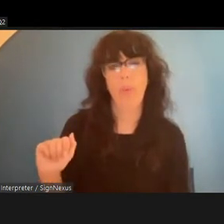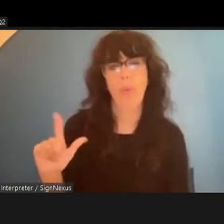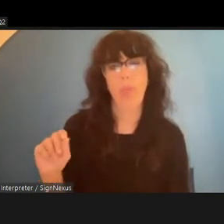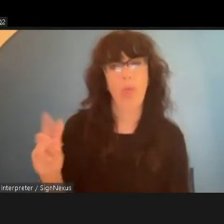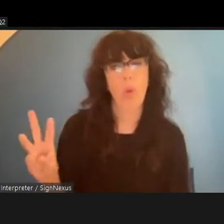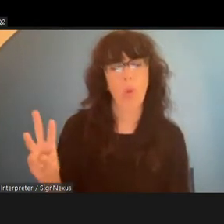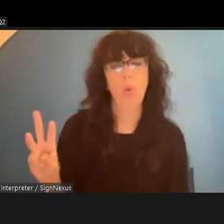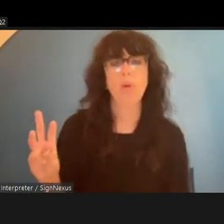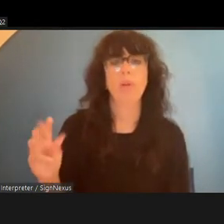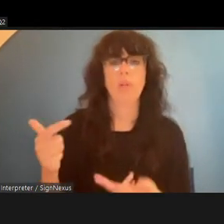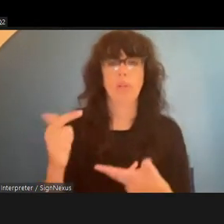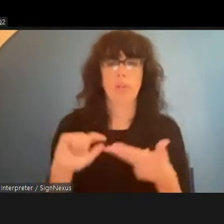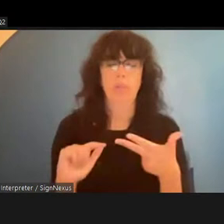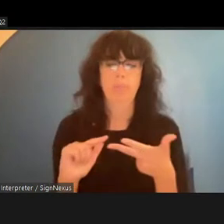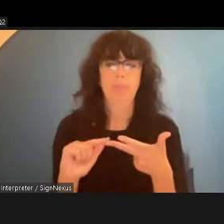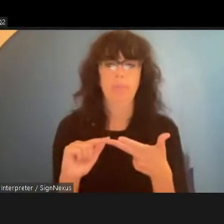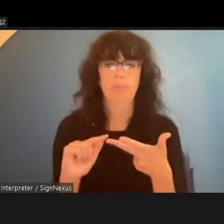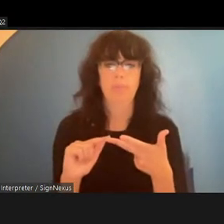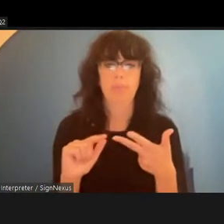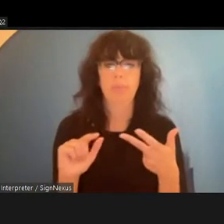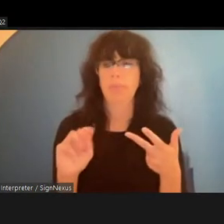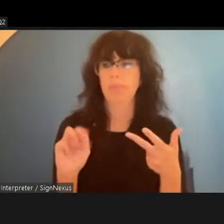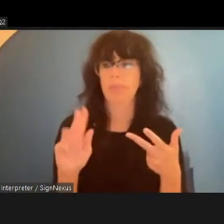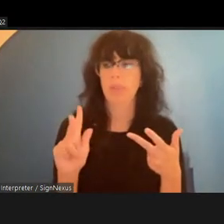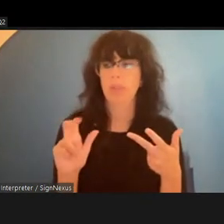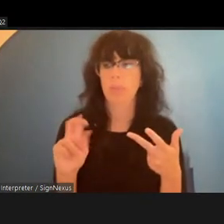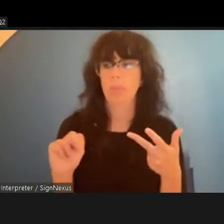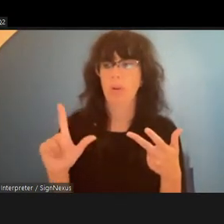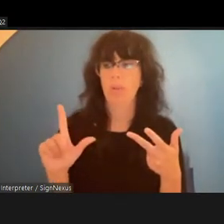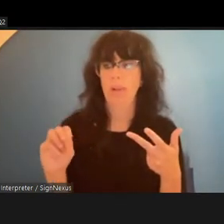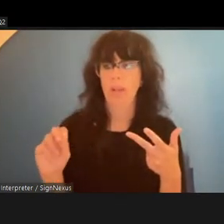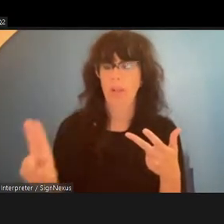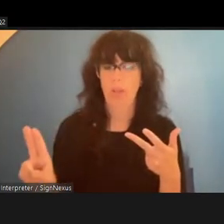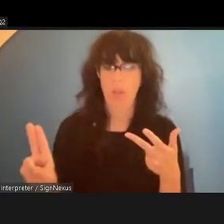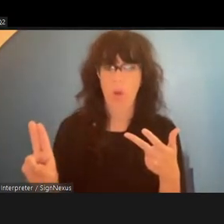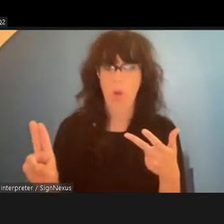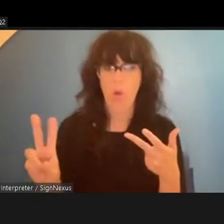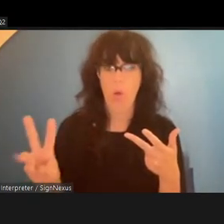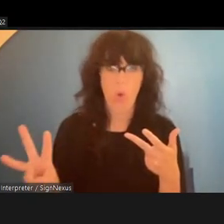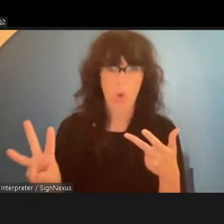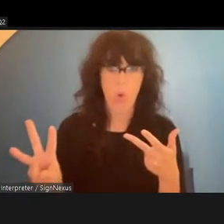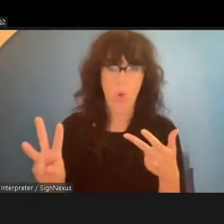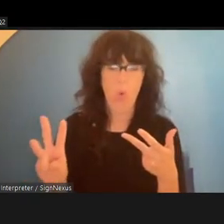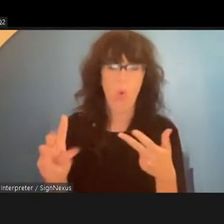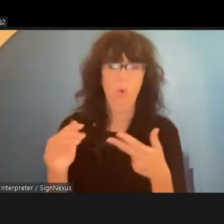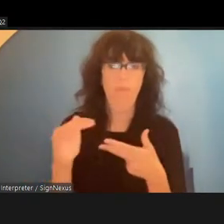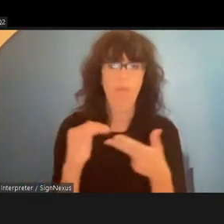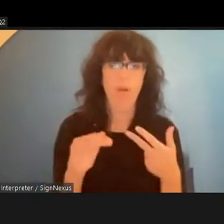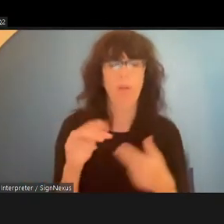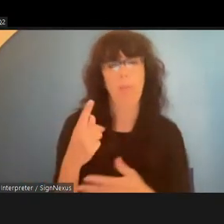our next speaker is marvin lowe followed by patrick mclaughlin